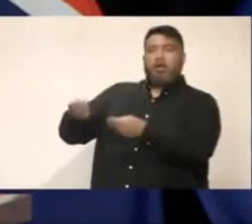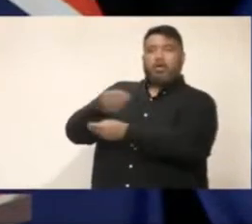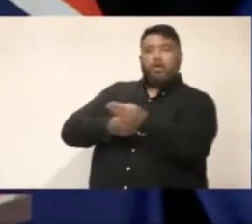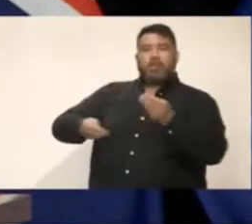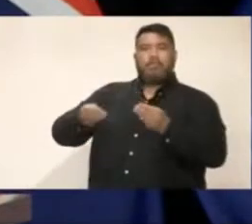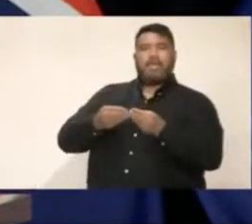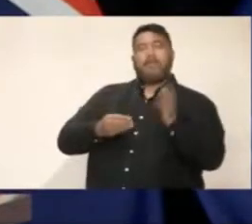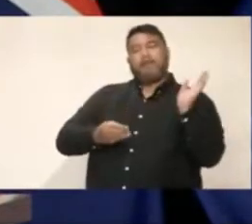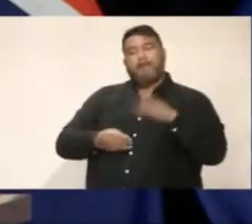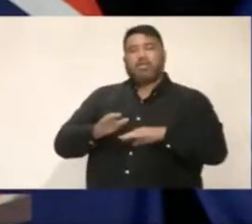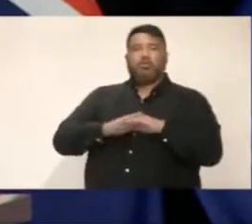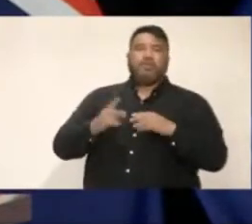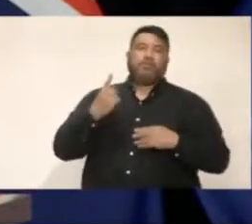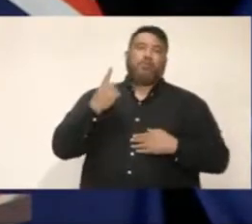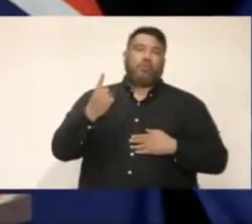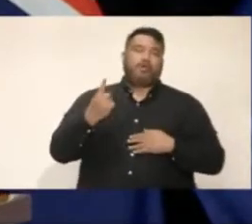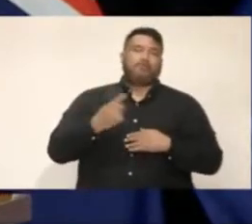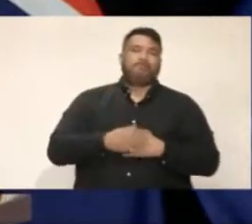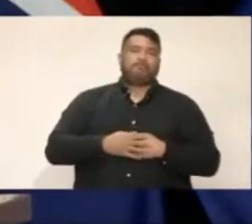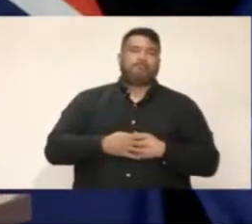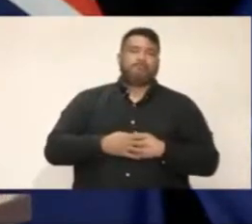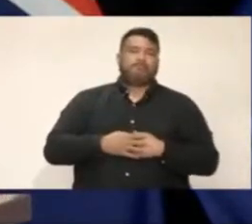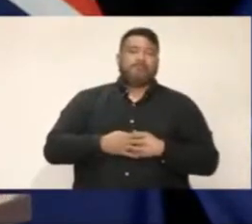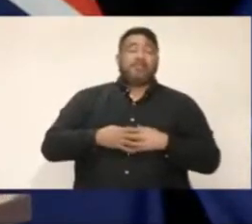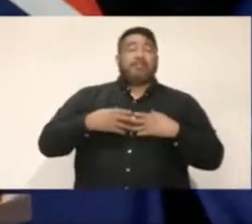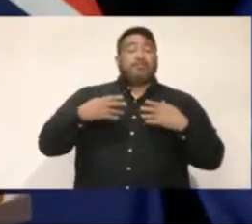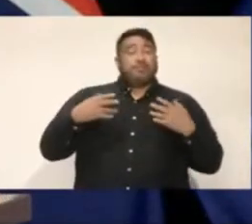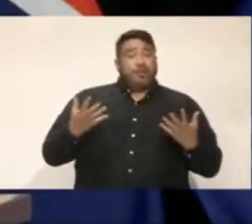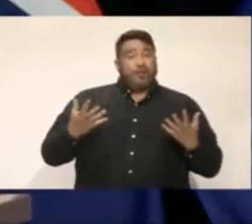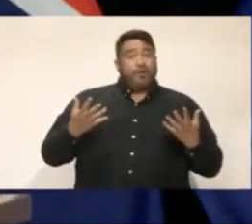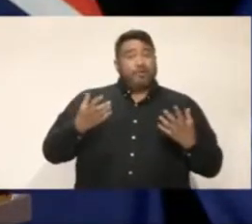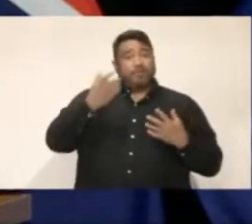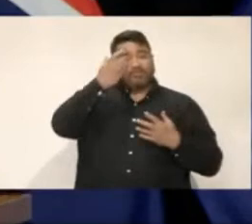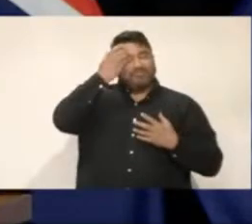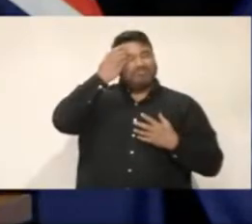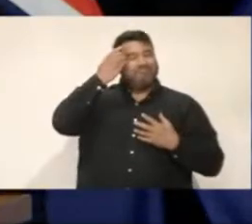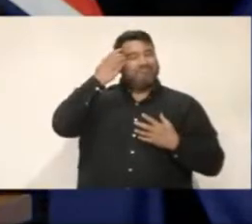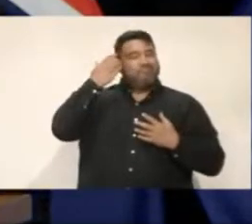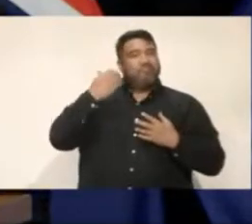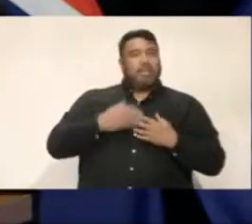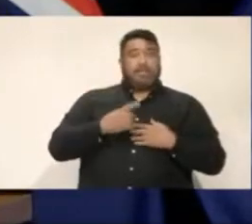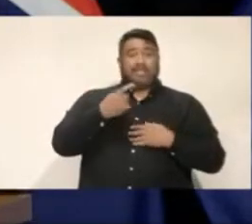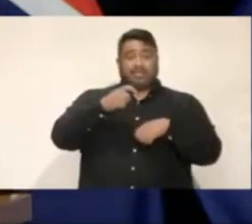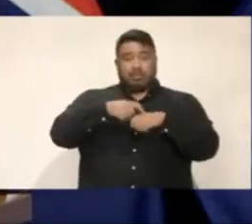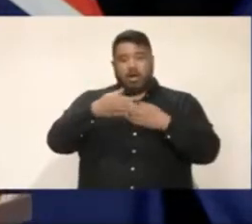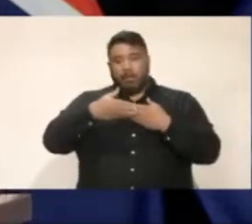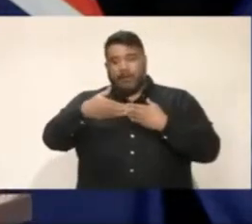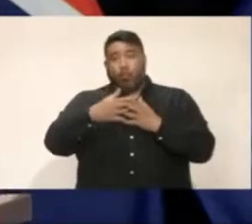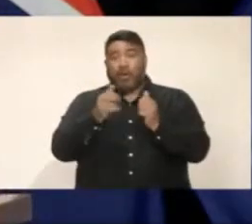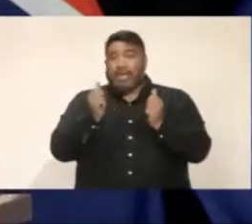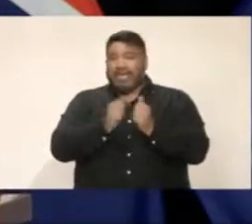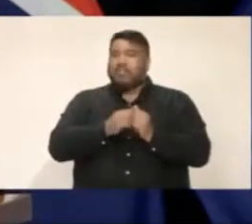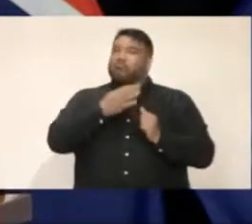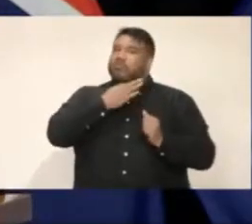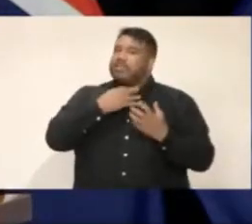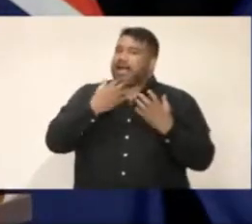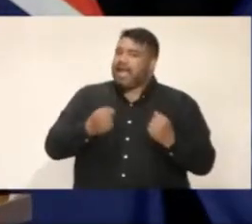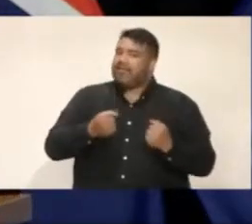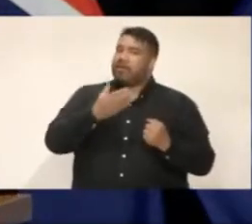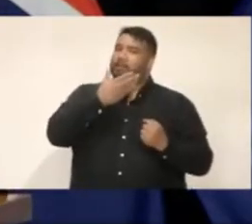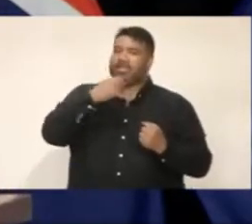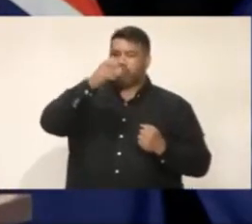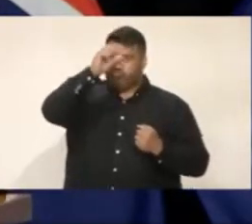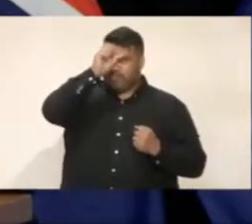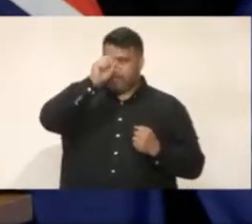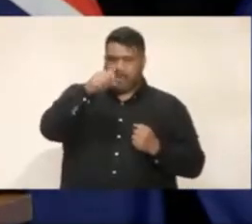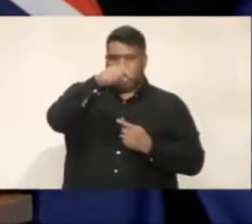freedoms once again. So, as we all head into this risky period that is a weekend, a few reminders of the tools we now